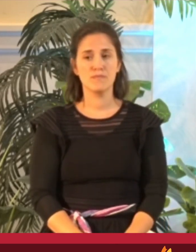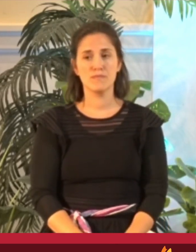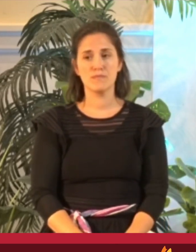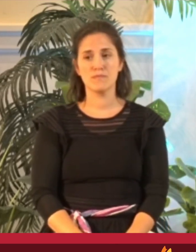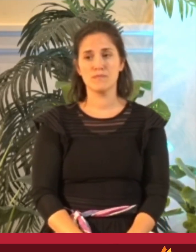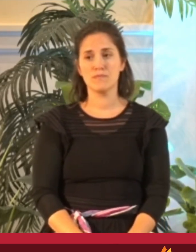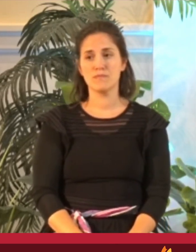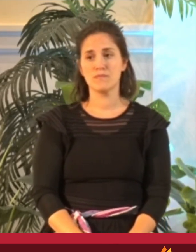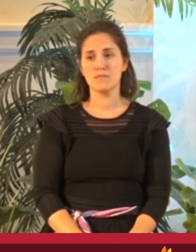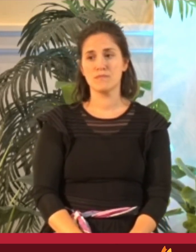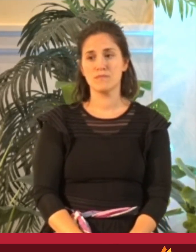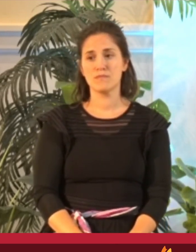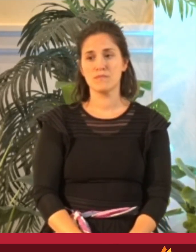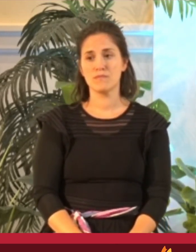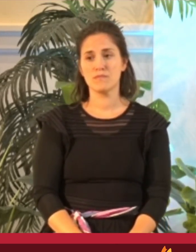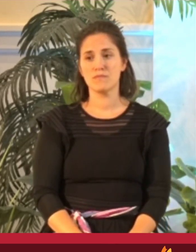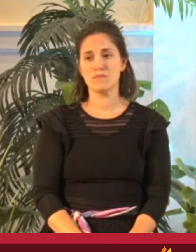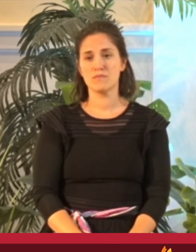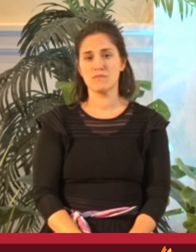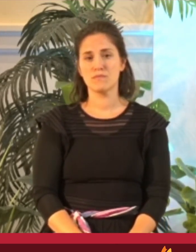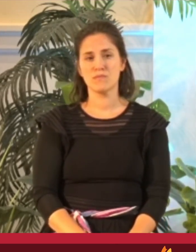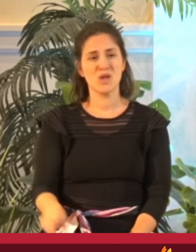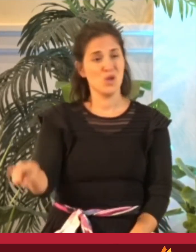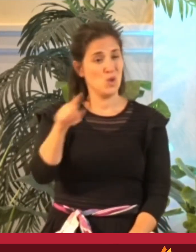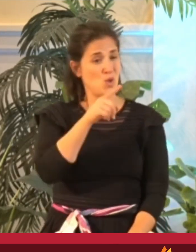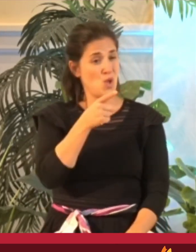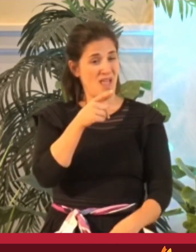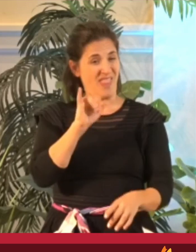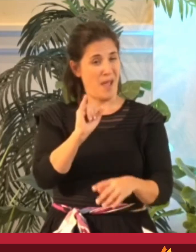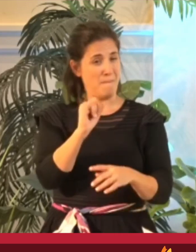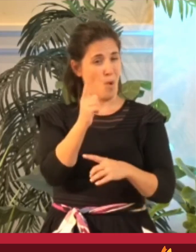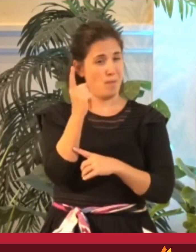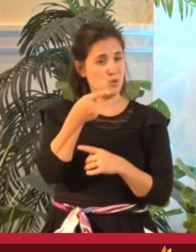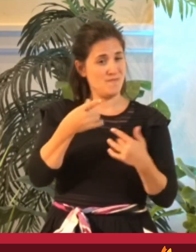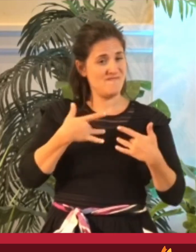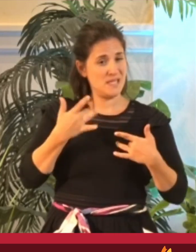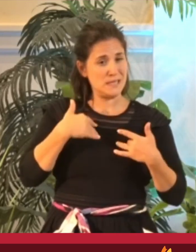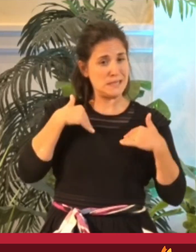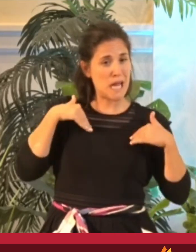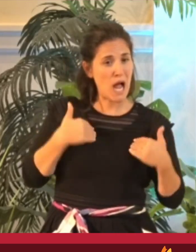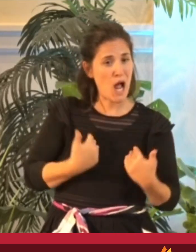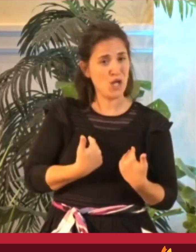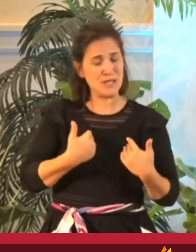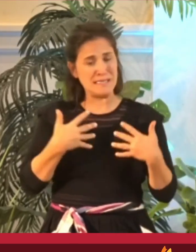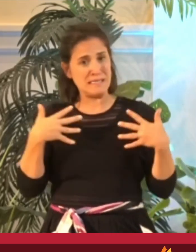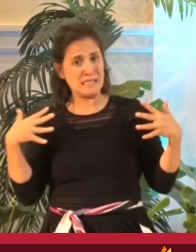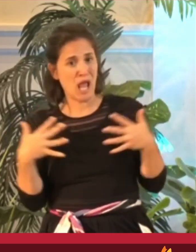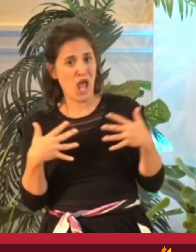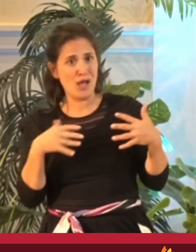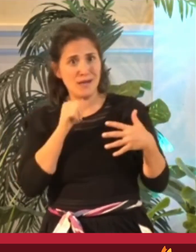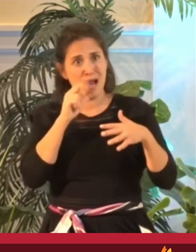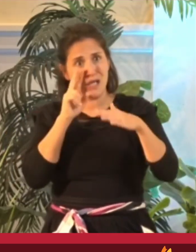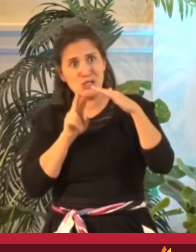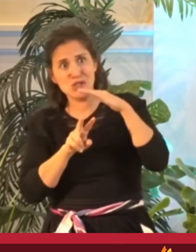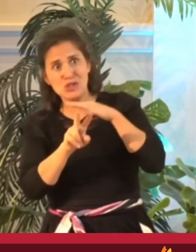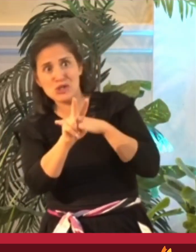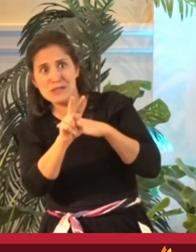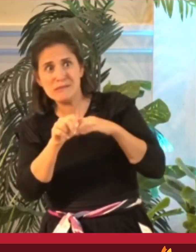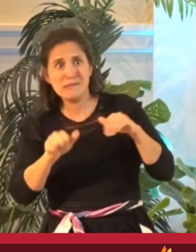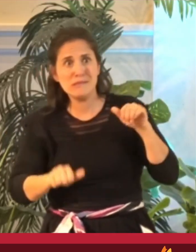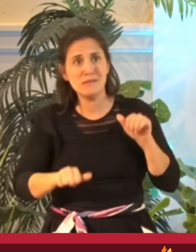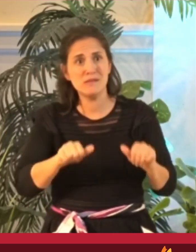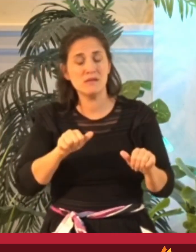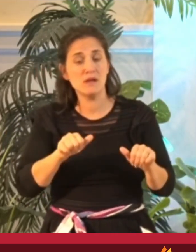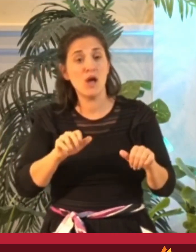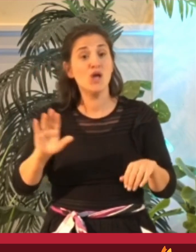When we're tired, scared, or uncertain, it's our family, our friends, and community that help